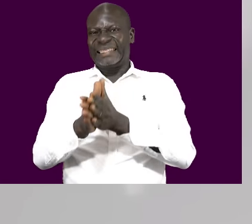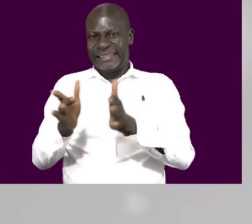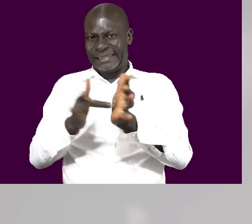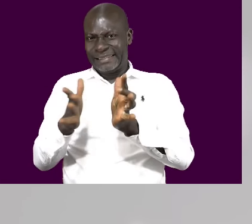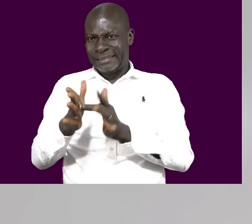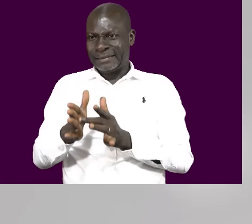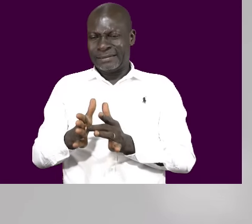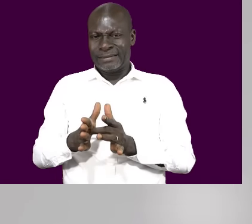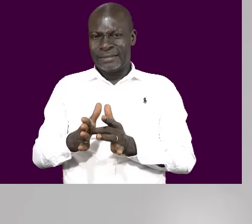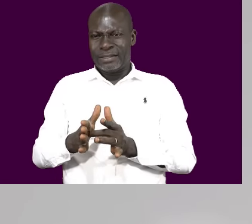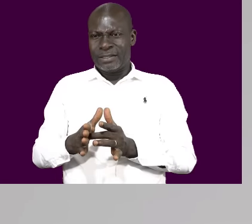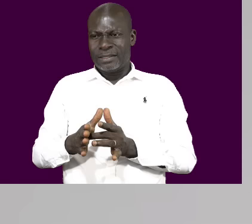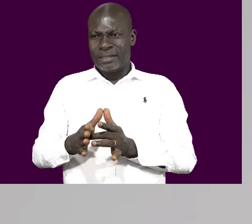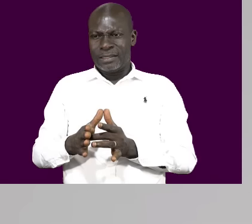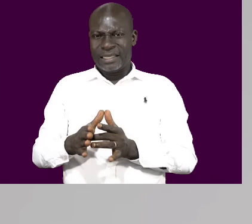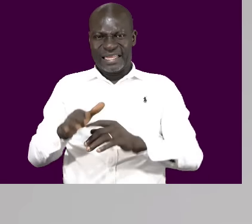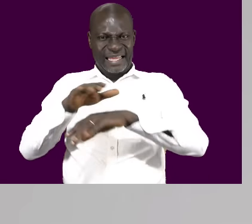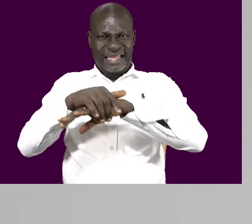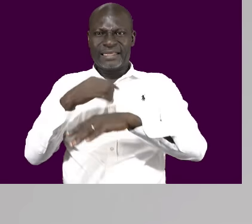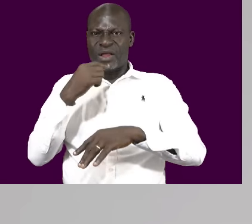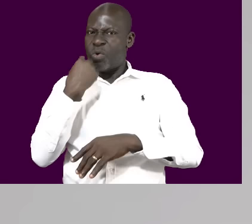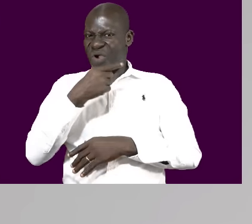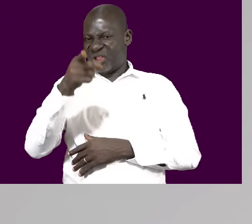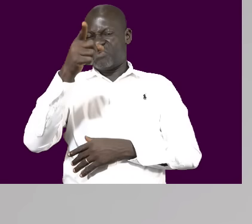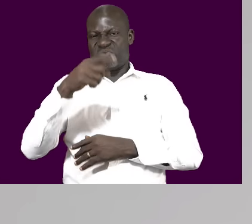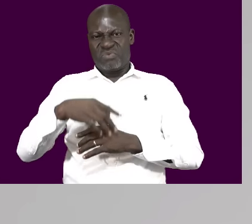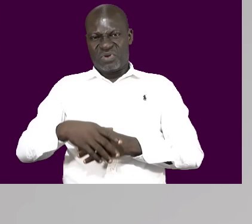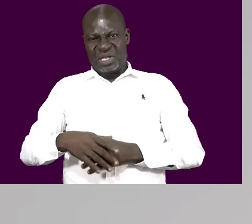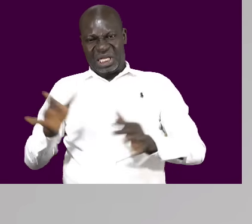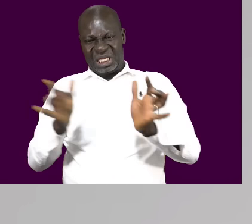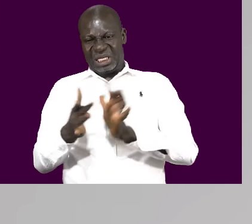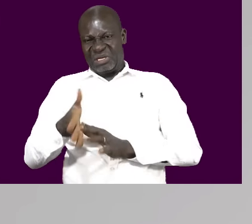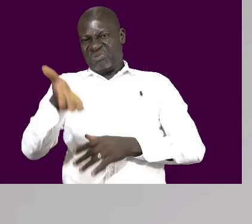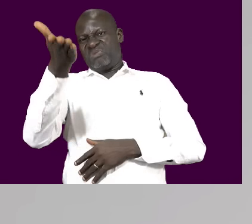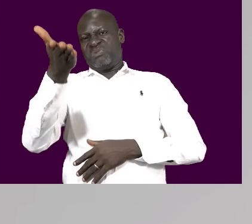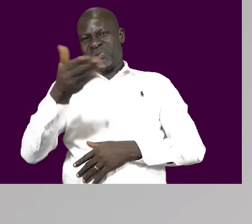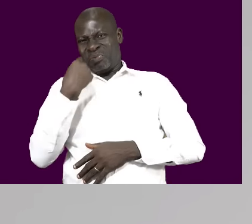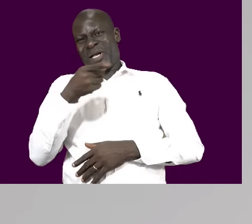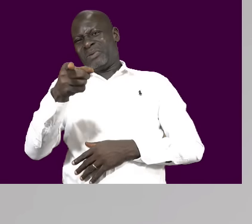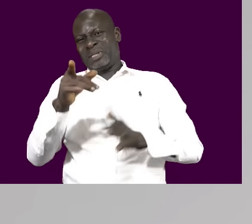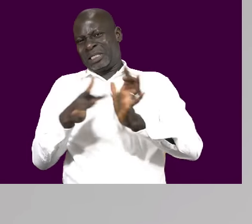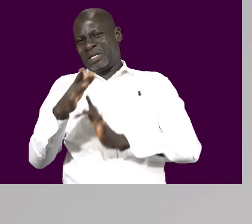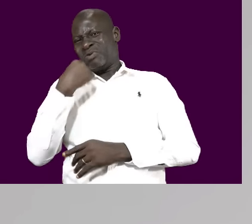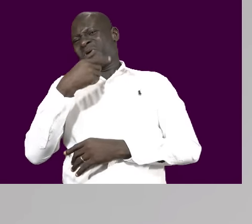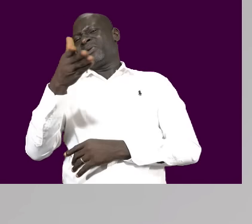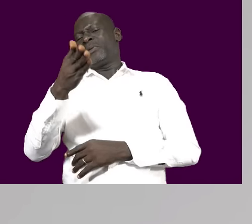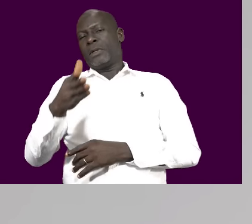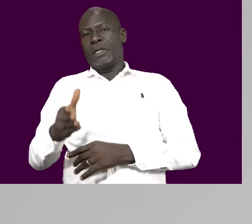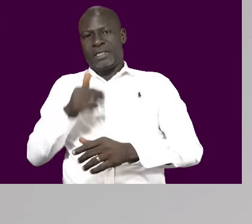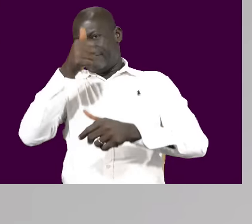brofo no aya na nkrofo ebisa no. Who are you? Who Yesu kura no woni hwan? Ye di Yesu atam ewa